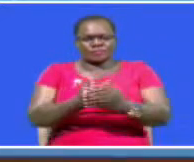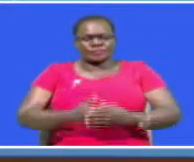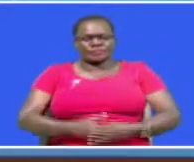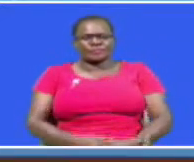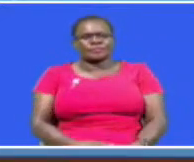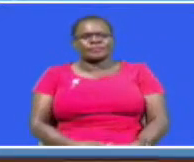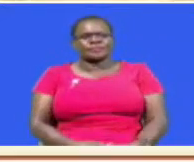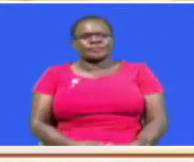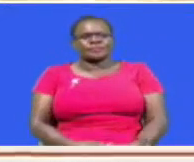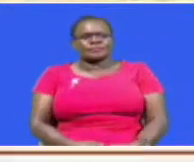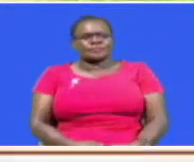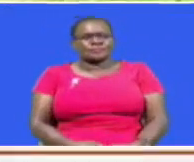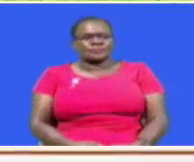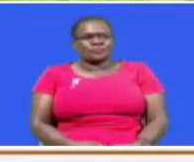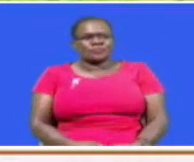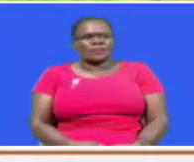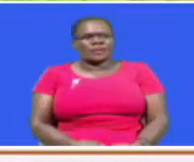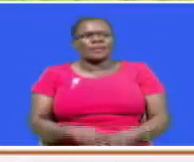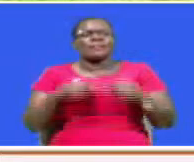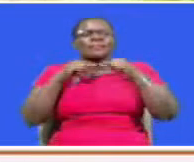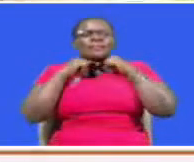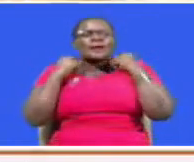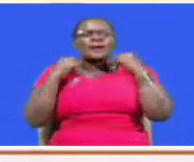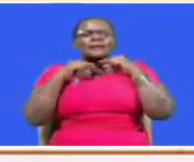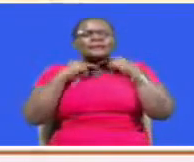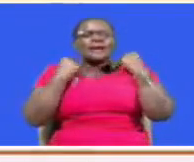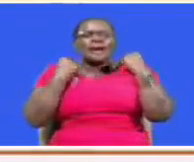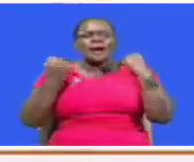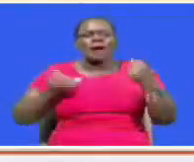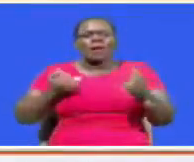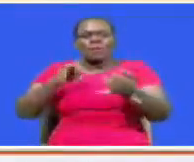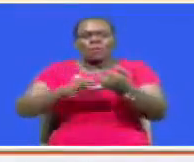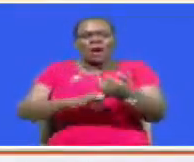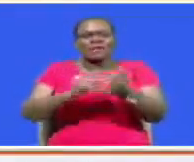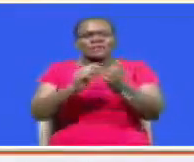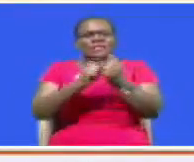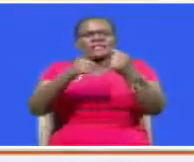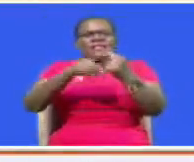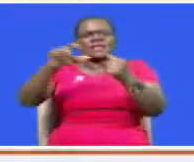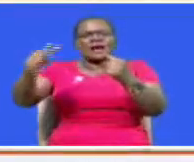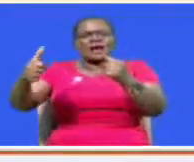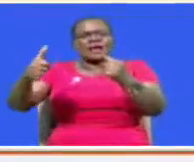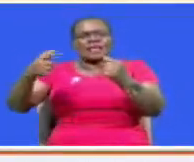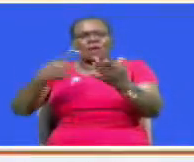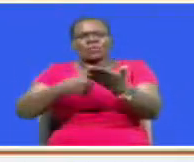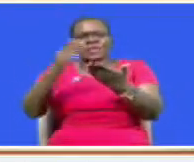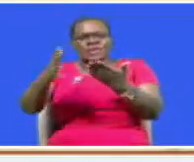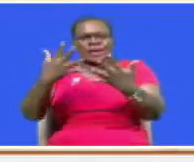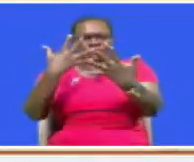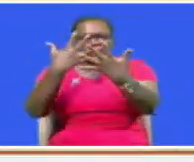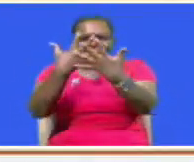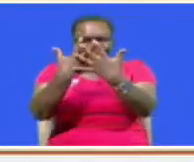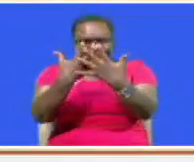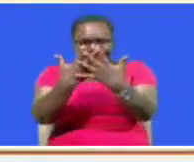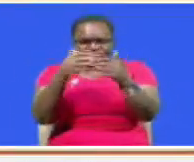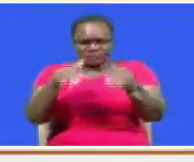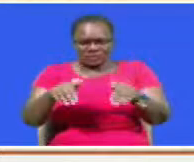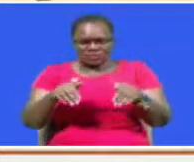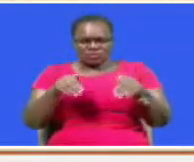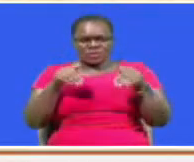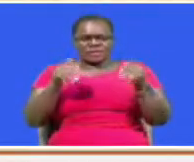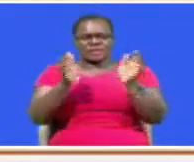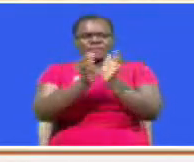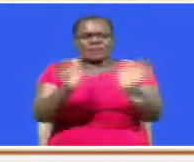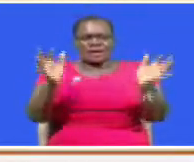details. Paul Mackenzie, his wife and 16 others will spend the weekend in custody pending their